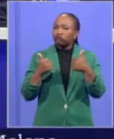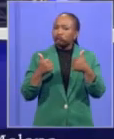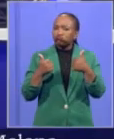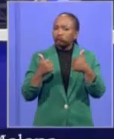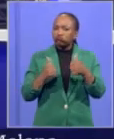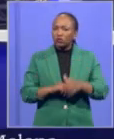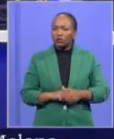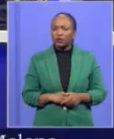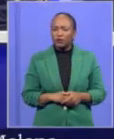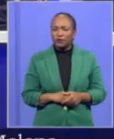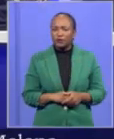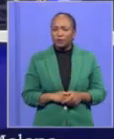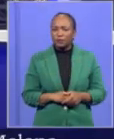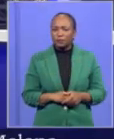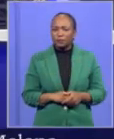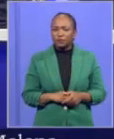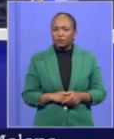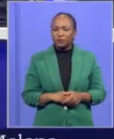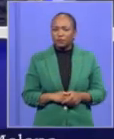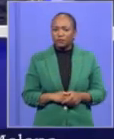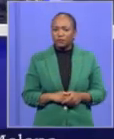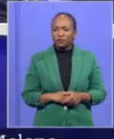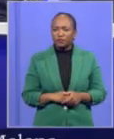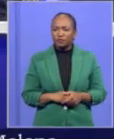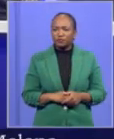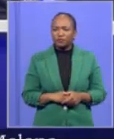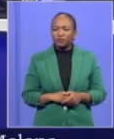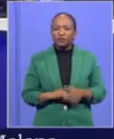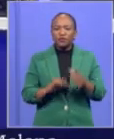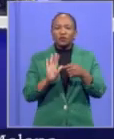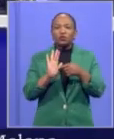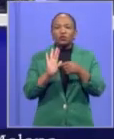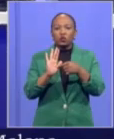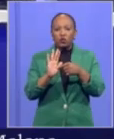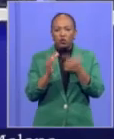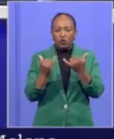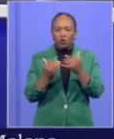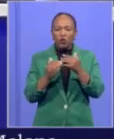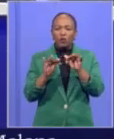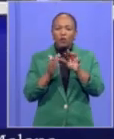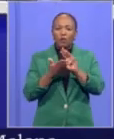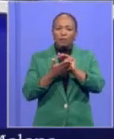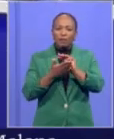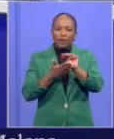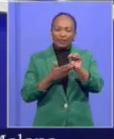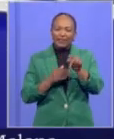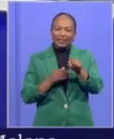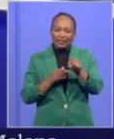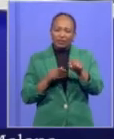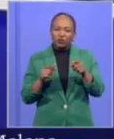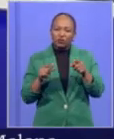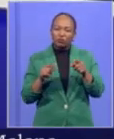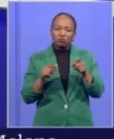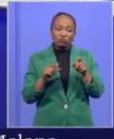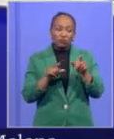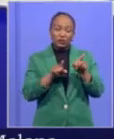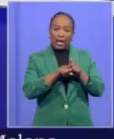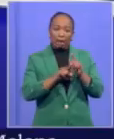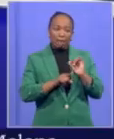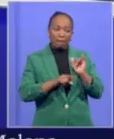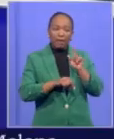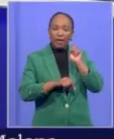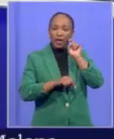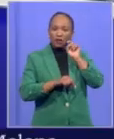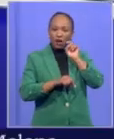feel se romella molaetsa to batho ba ba lekanang le nna ke gore ba bone gore tlhompho